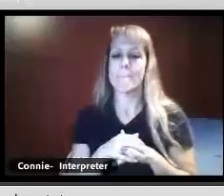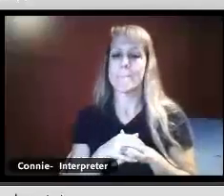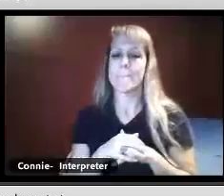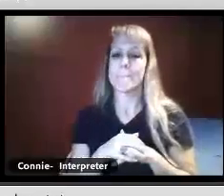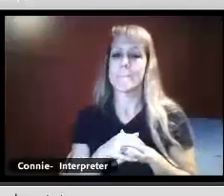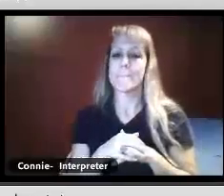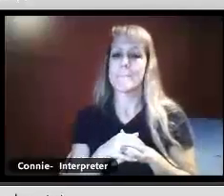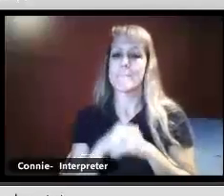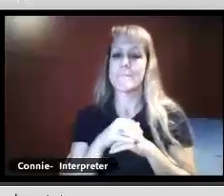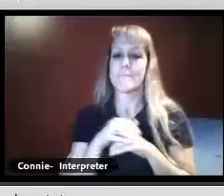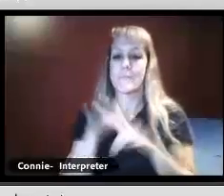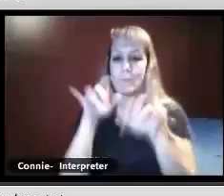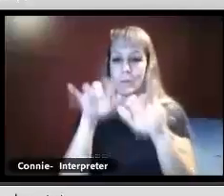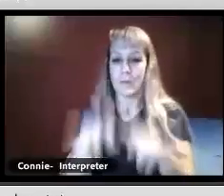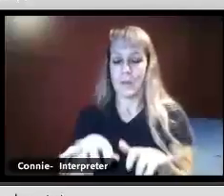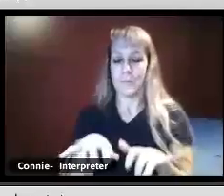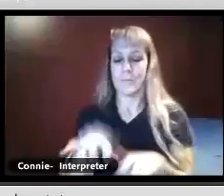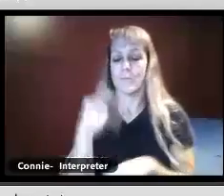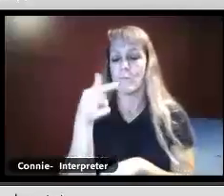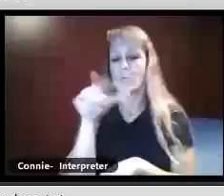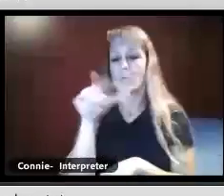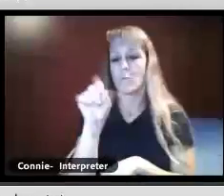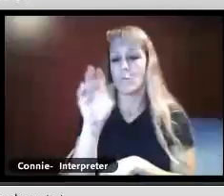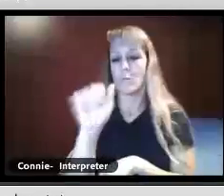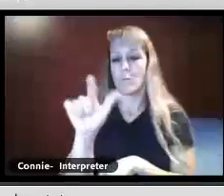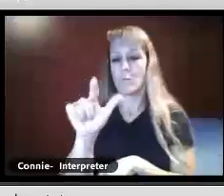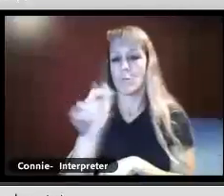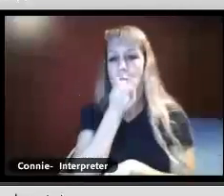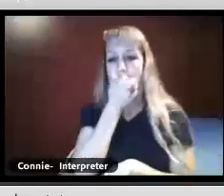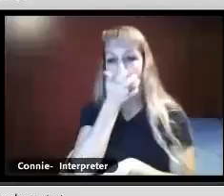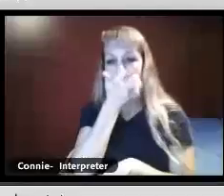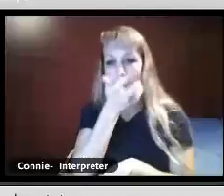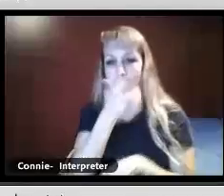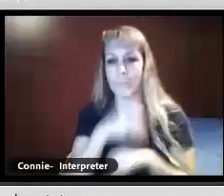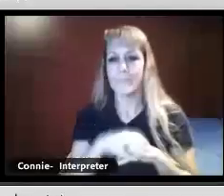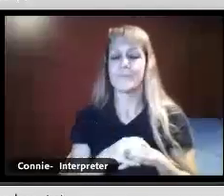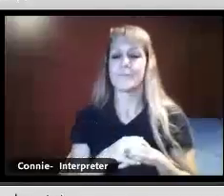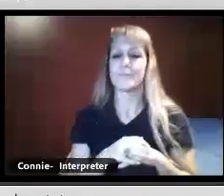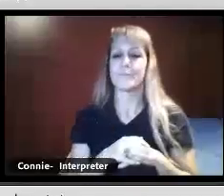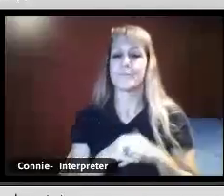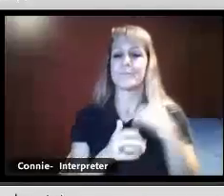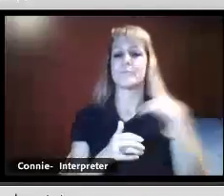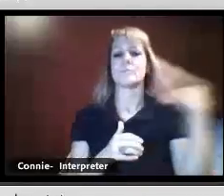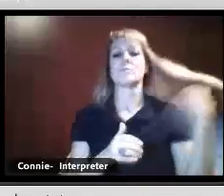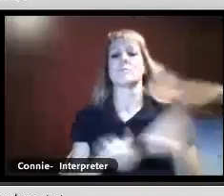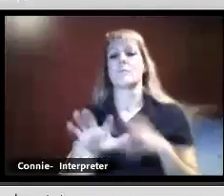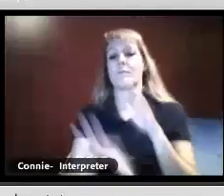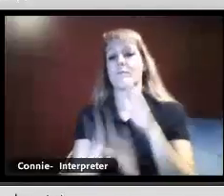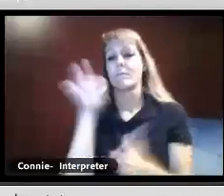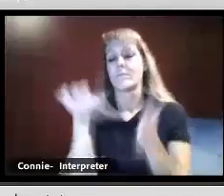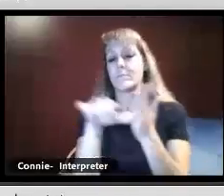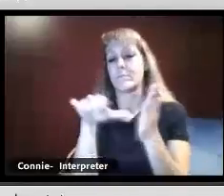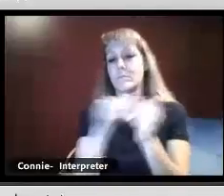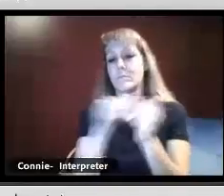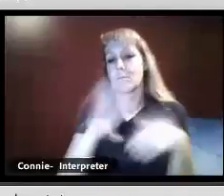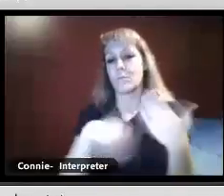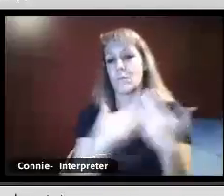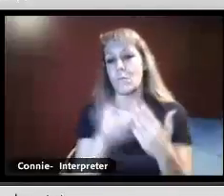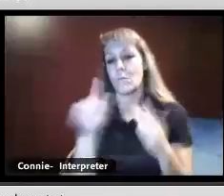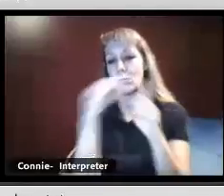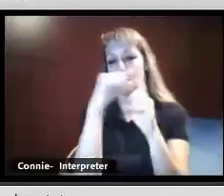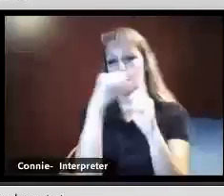I'm going to type in global warming under find pages with all these words. All